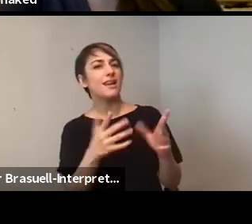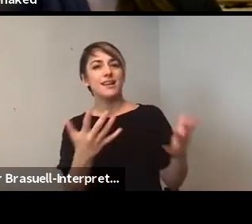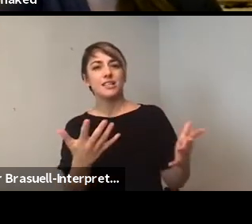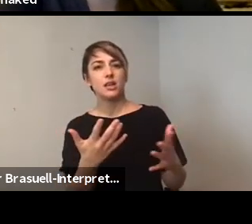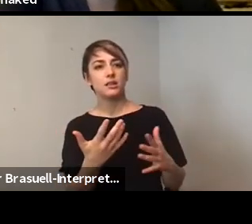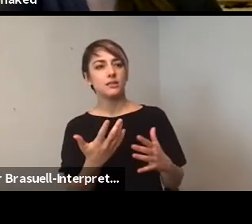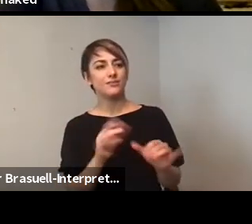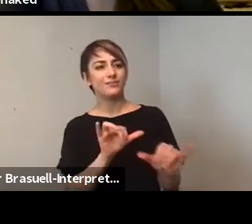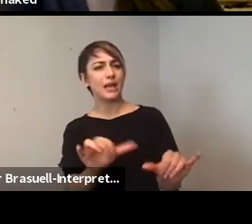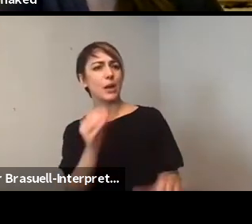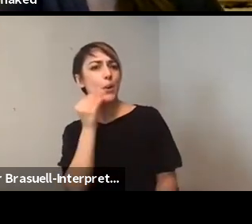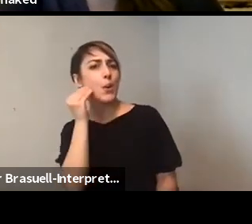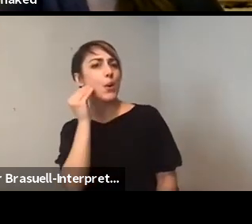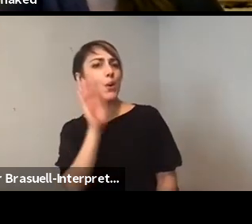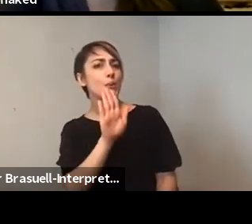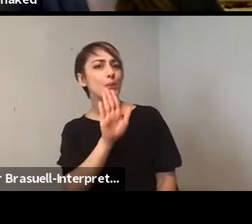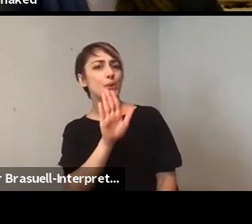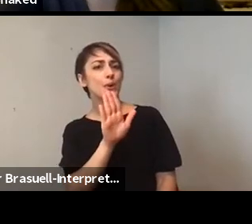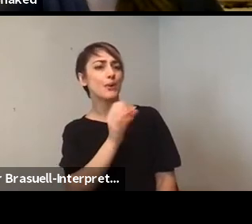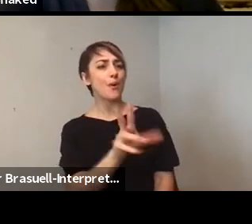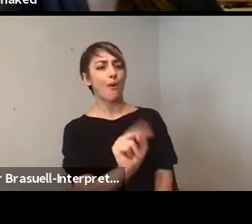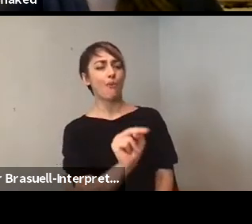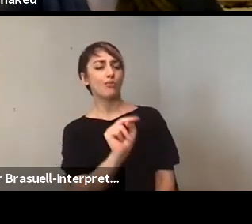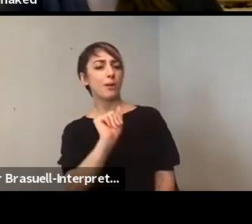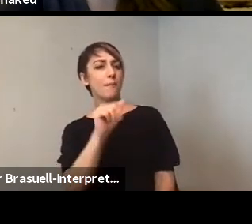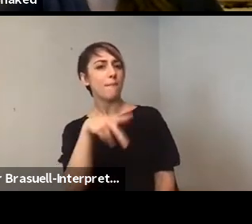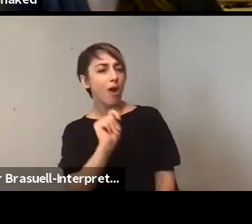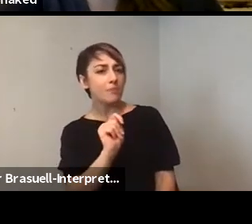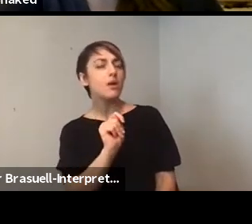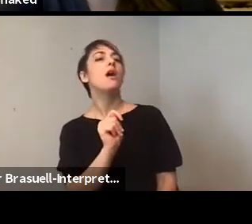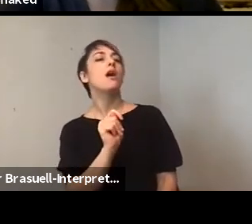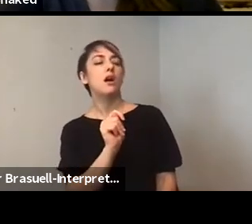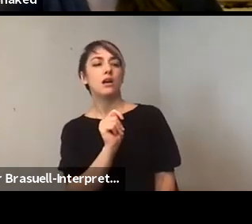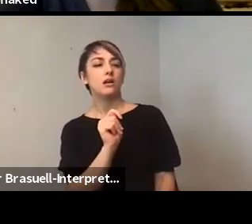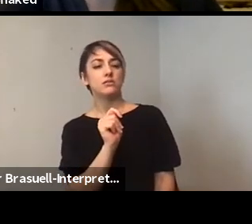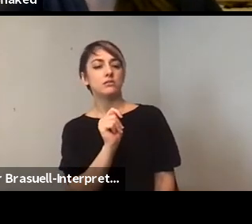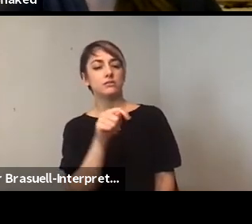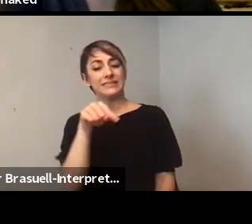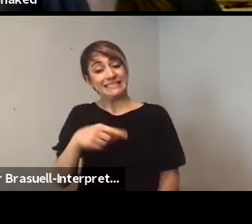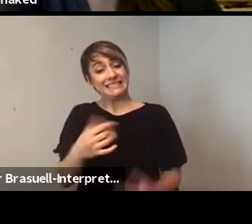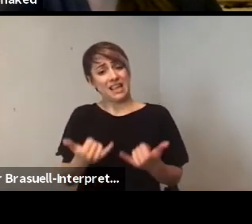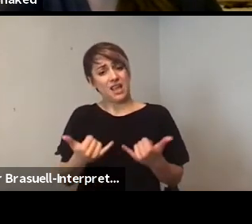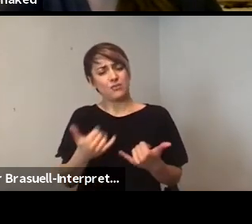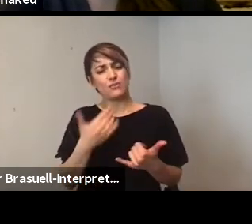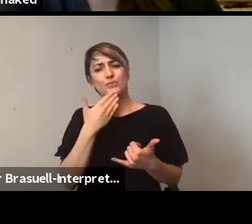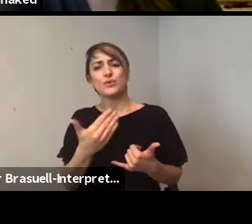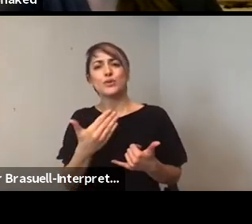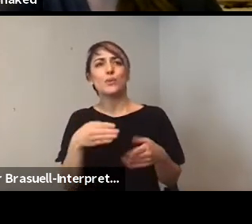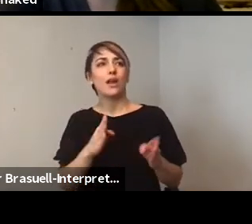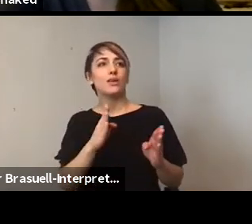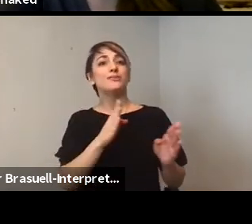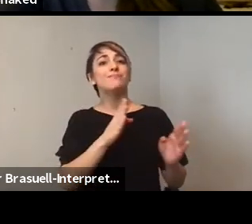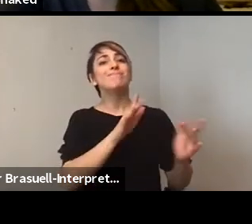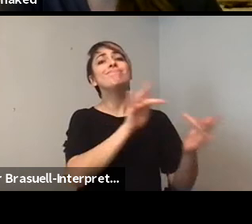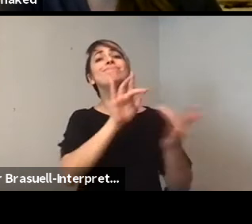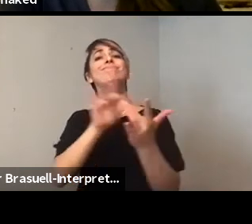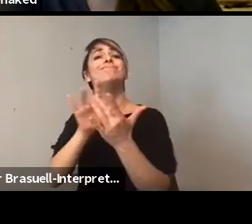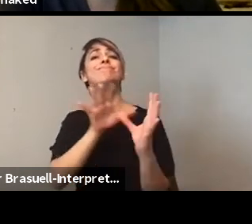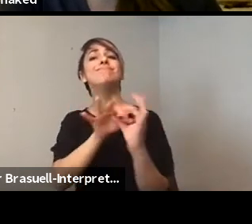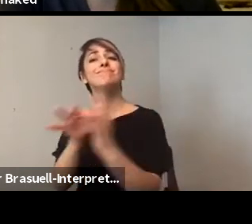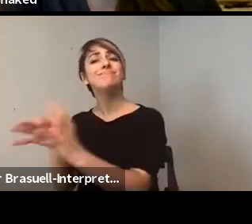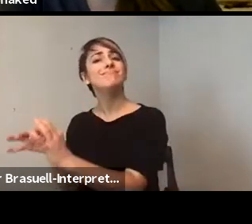although this is so wonderful to connect this way. We have the opportunity at least to do this. And I also want to include Abhavit in that question